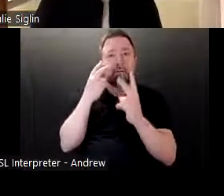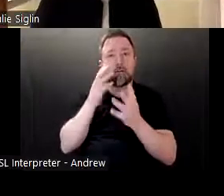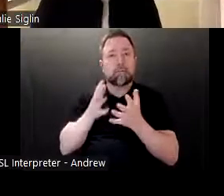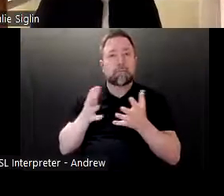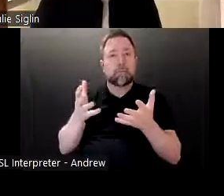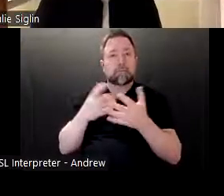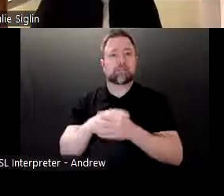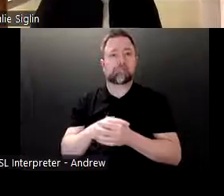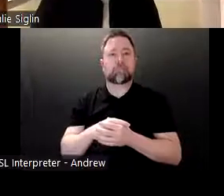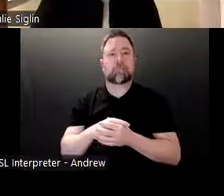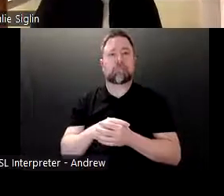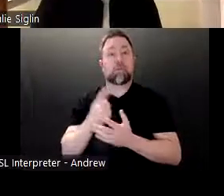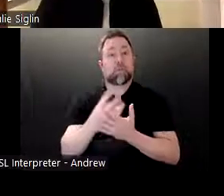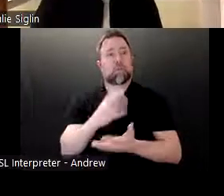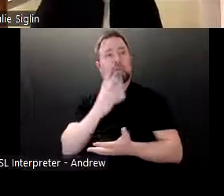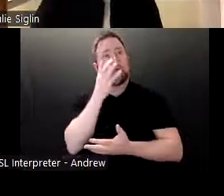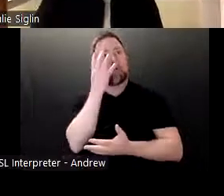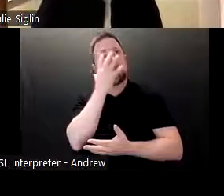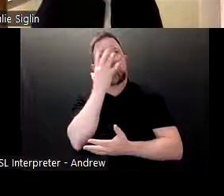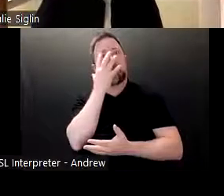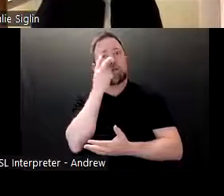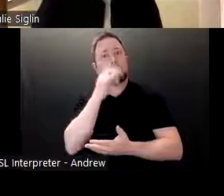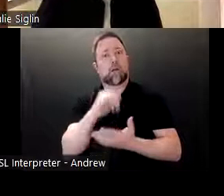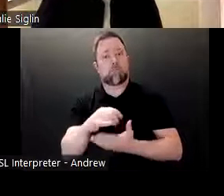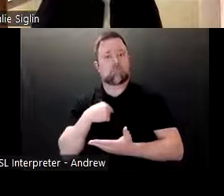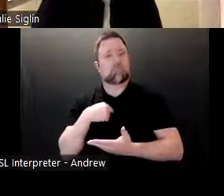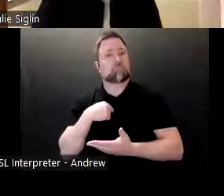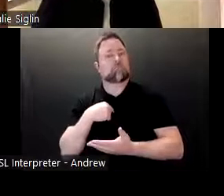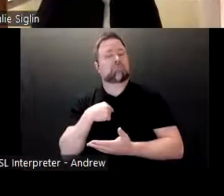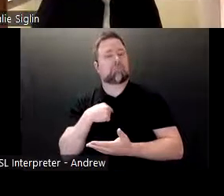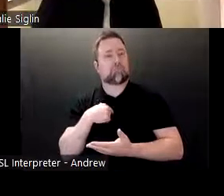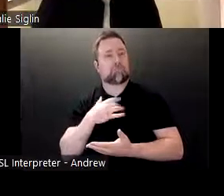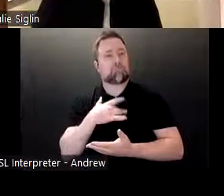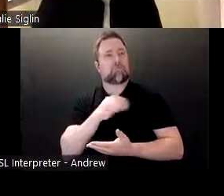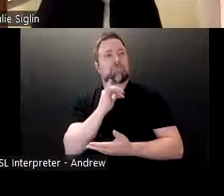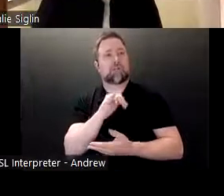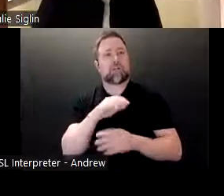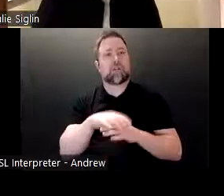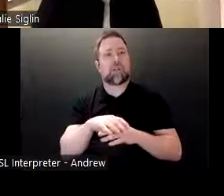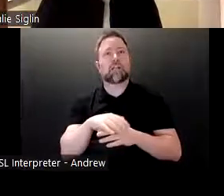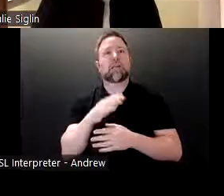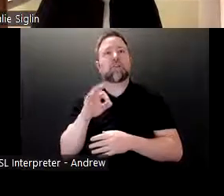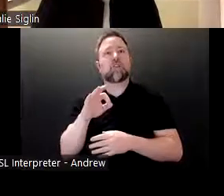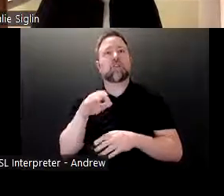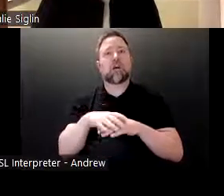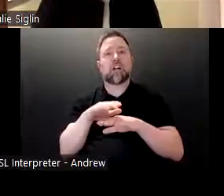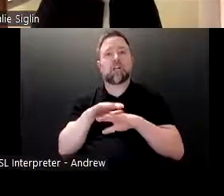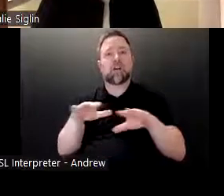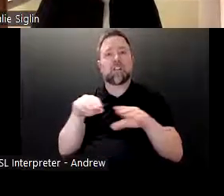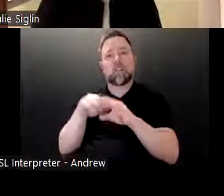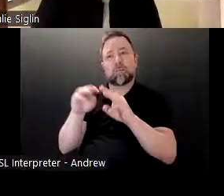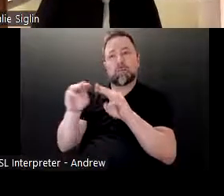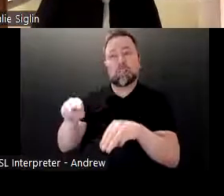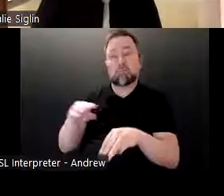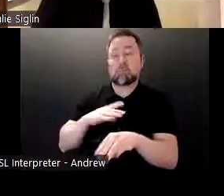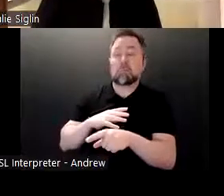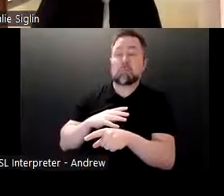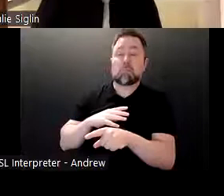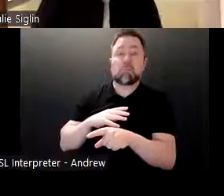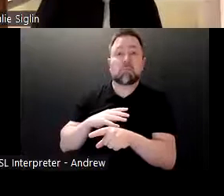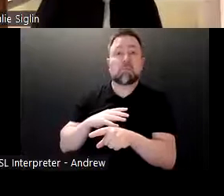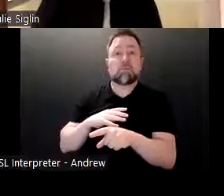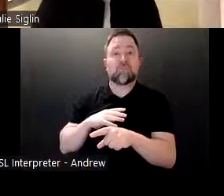to marvel, as many do, me included, at a piece of Esherick furniture on a platform in a museum exhibition, or one